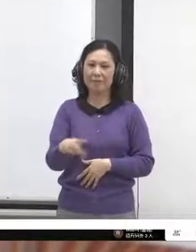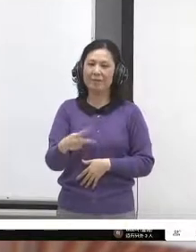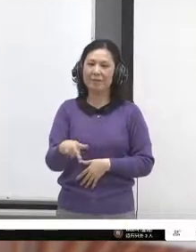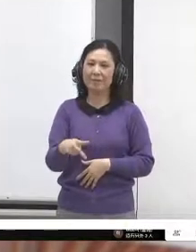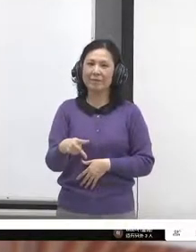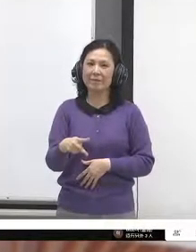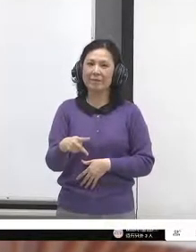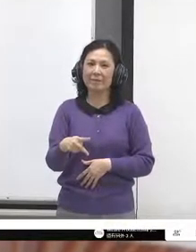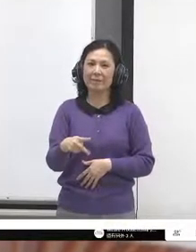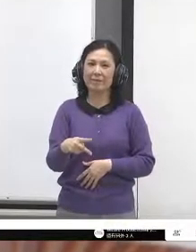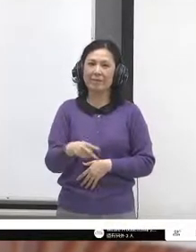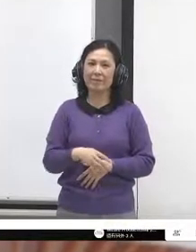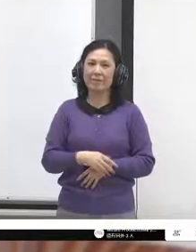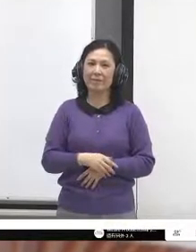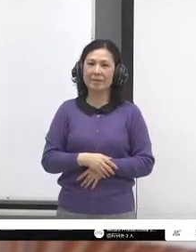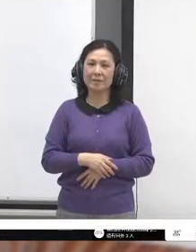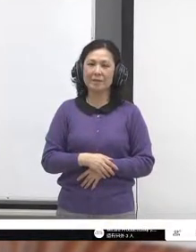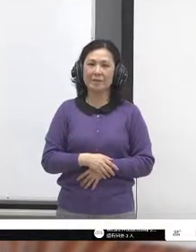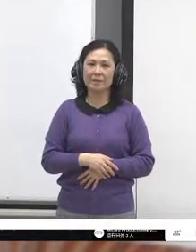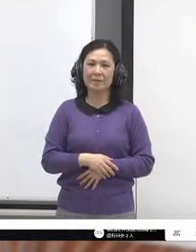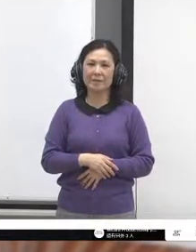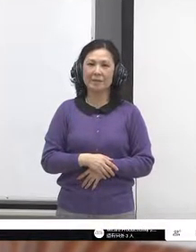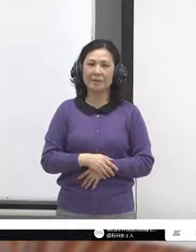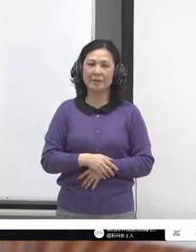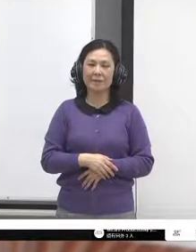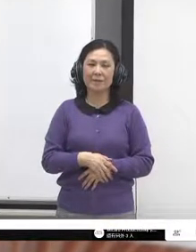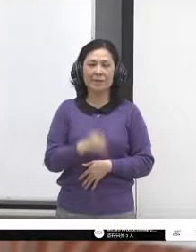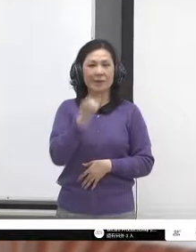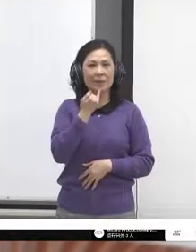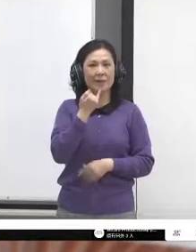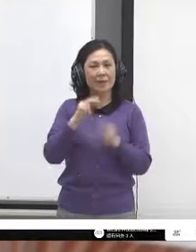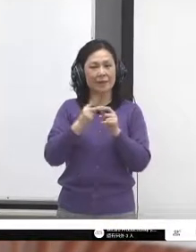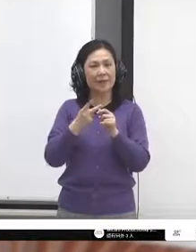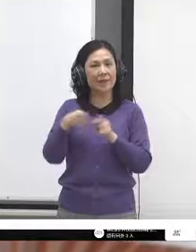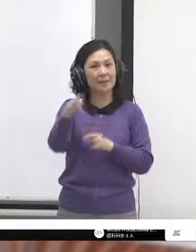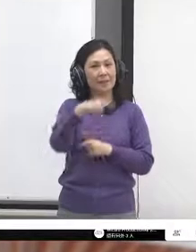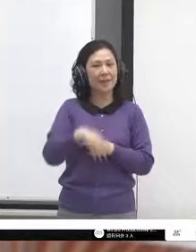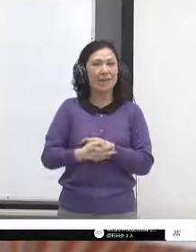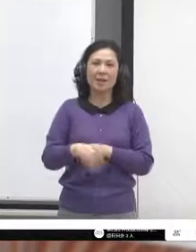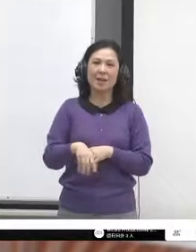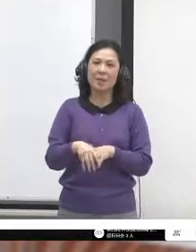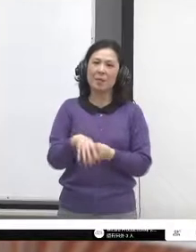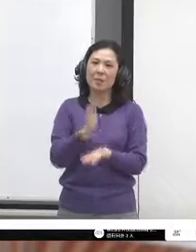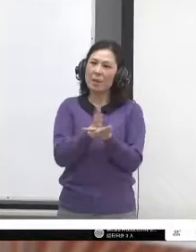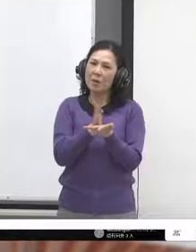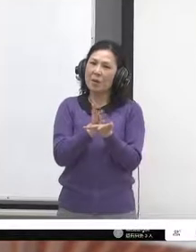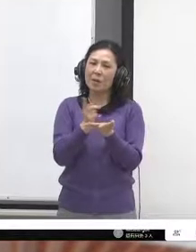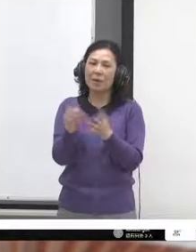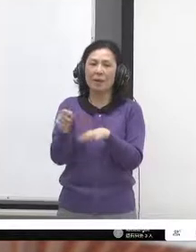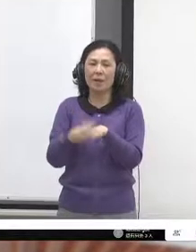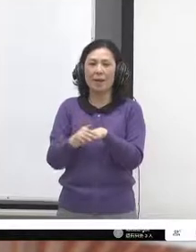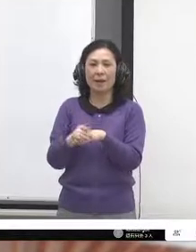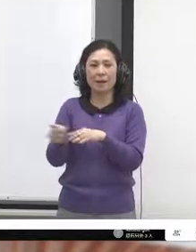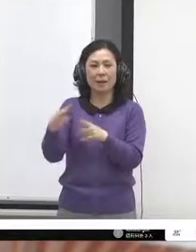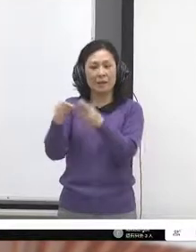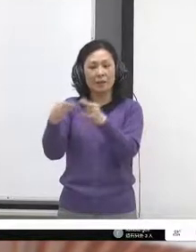situation to Japanese contributors. And me, can you share